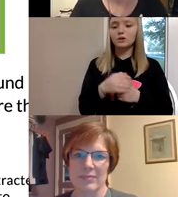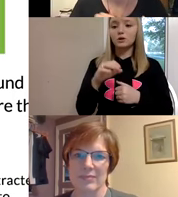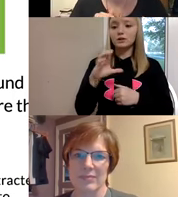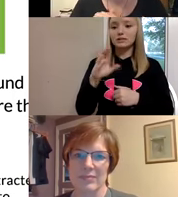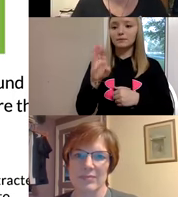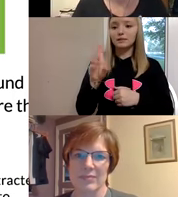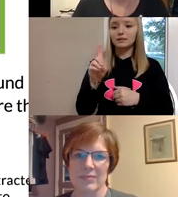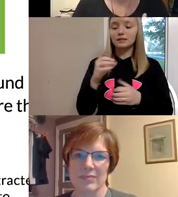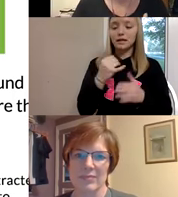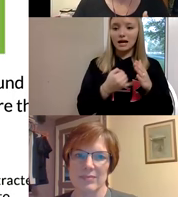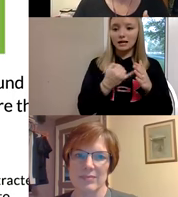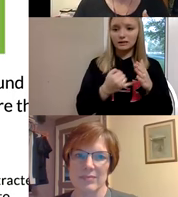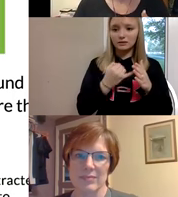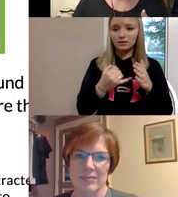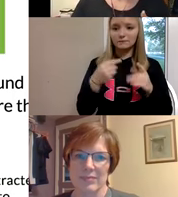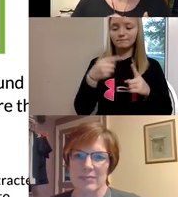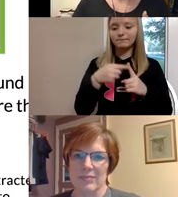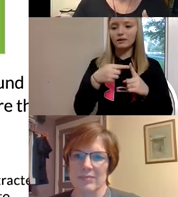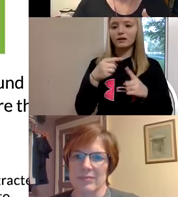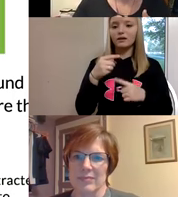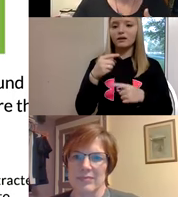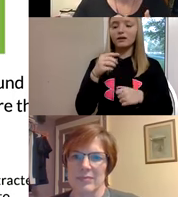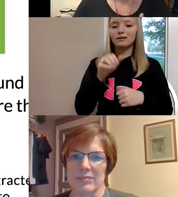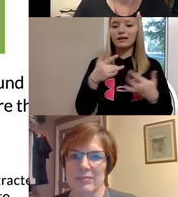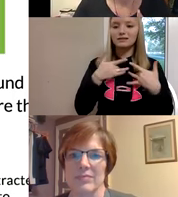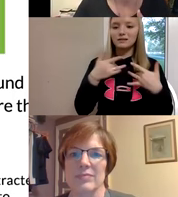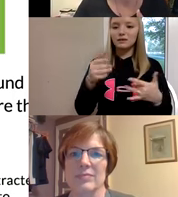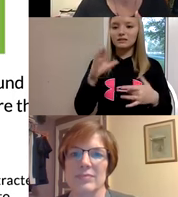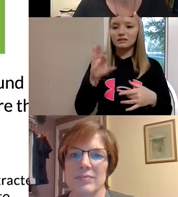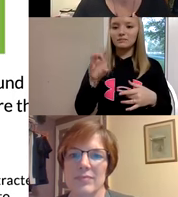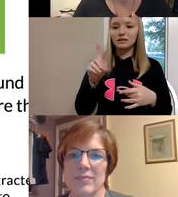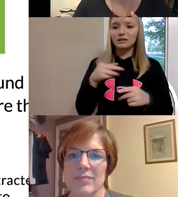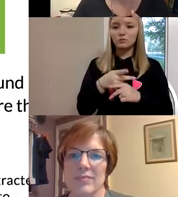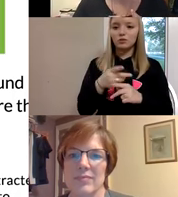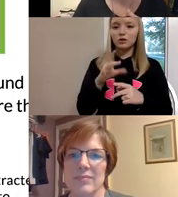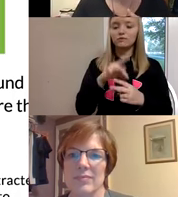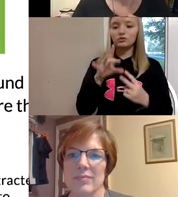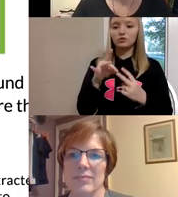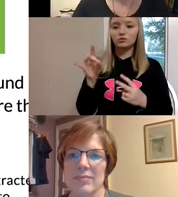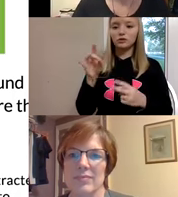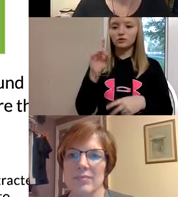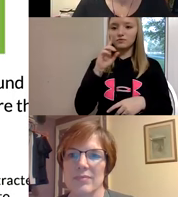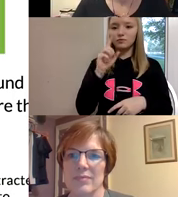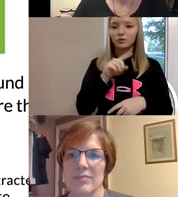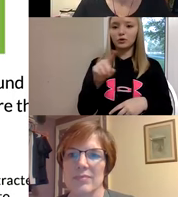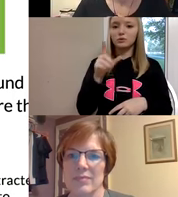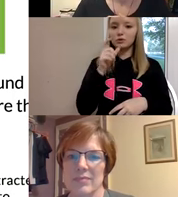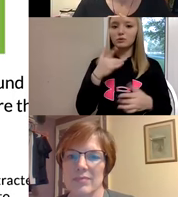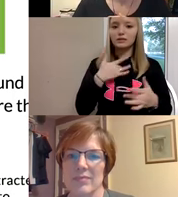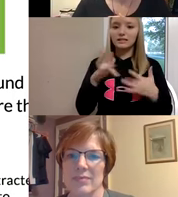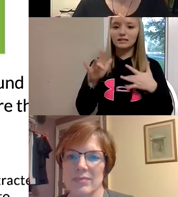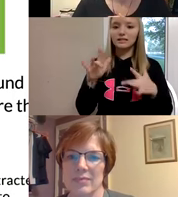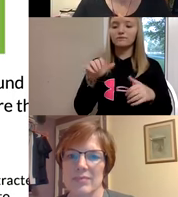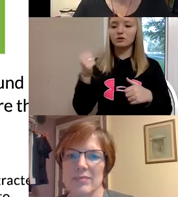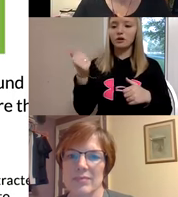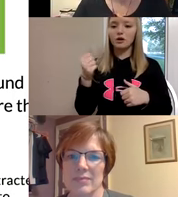though, isolate is typically the CBD product of choice for those who are sensitive to other